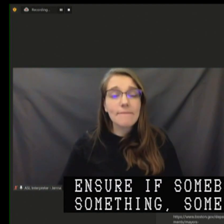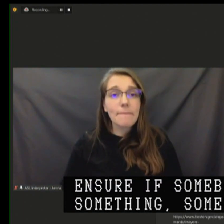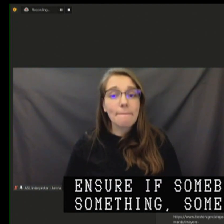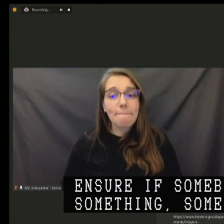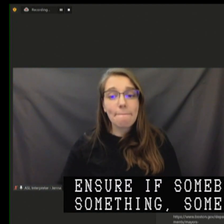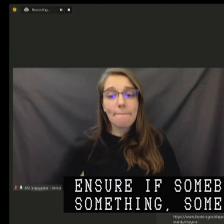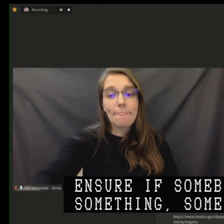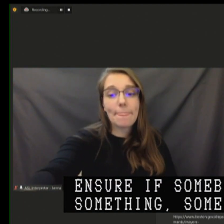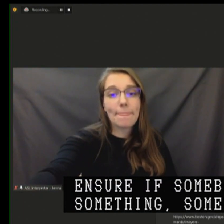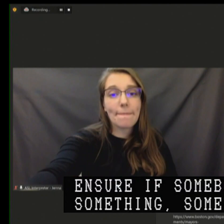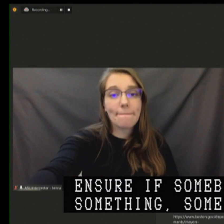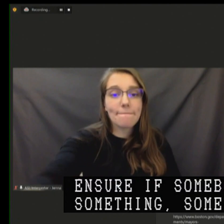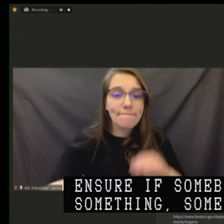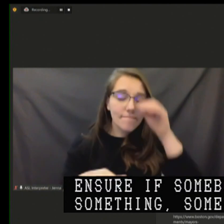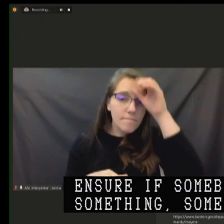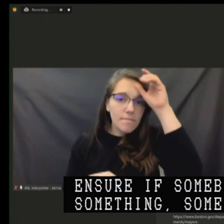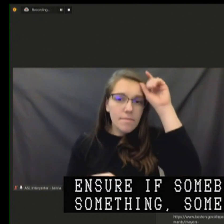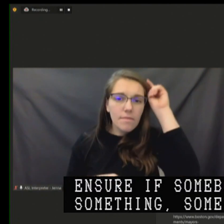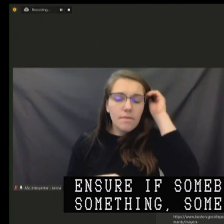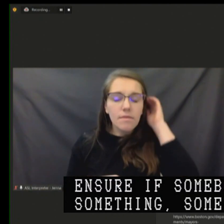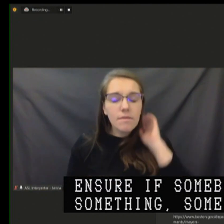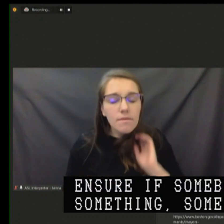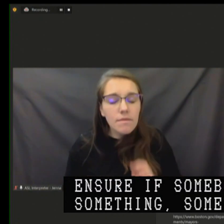but just so that I'm clear,